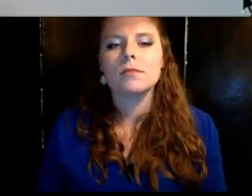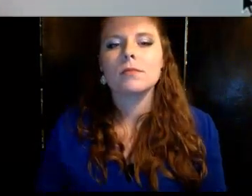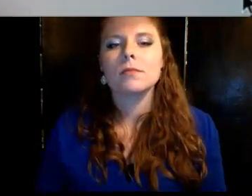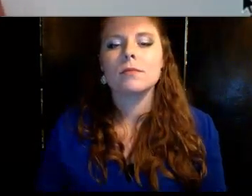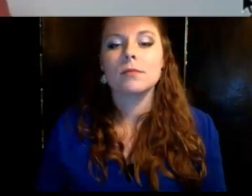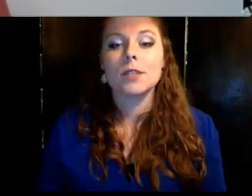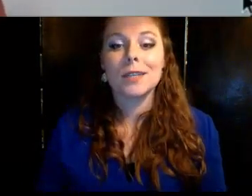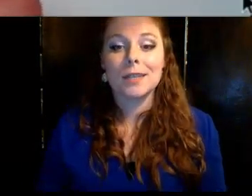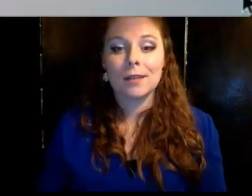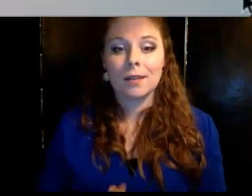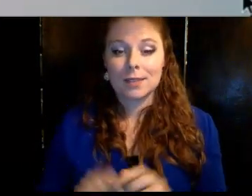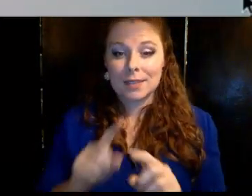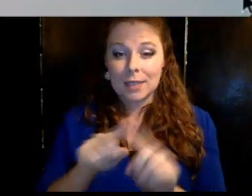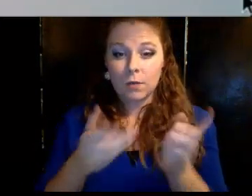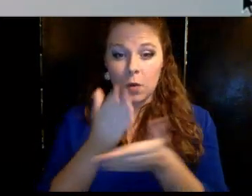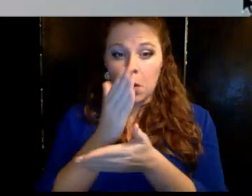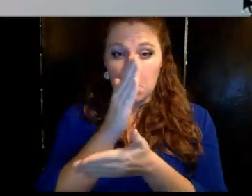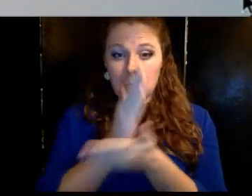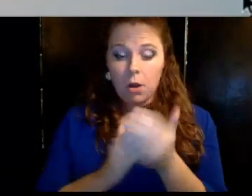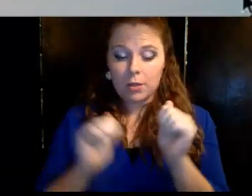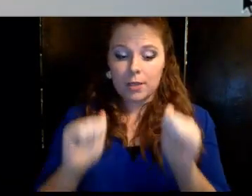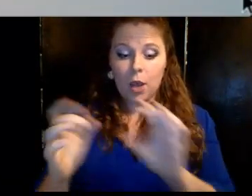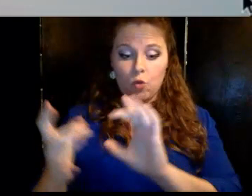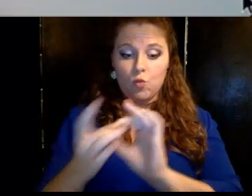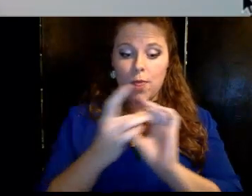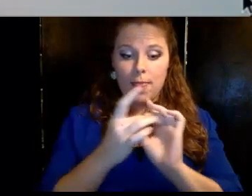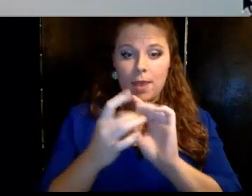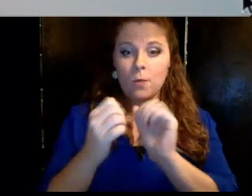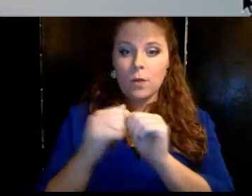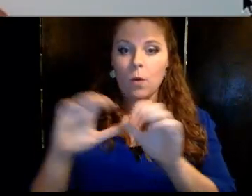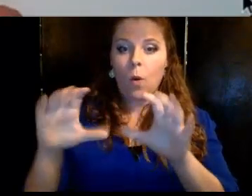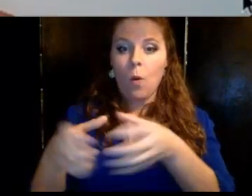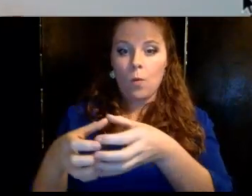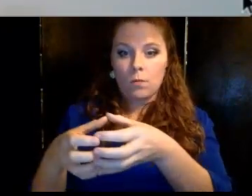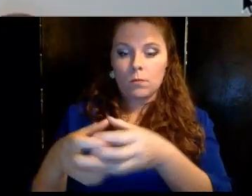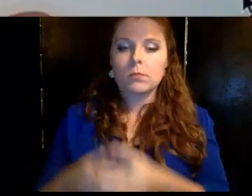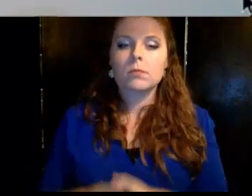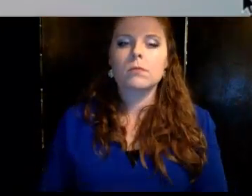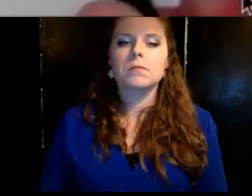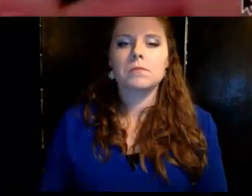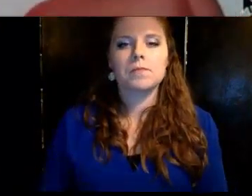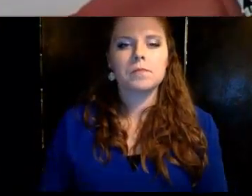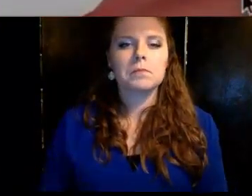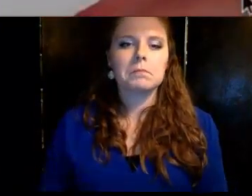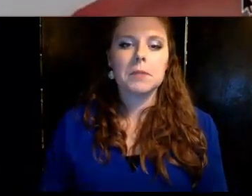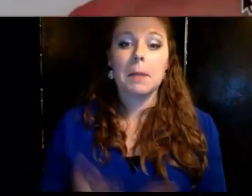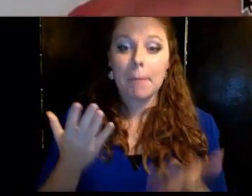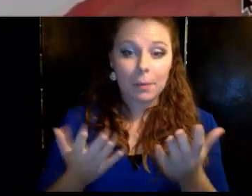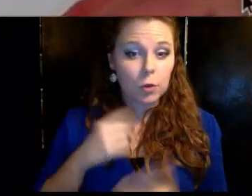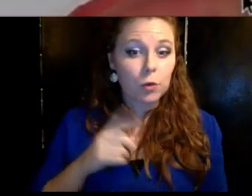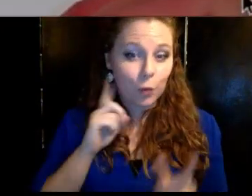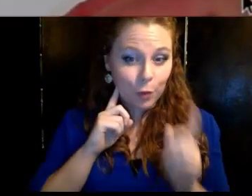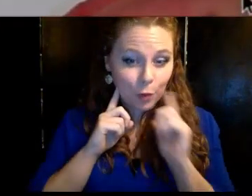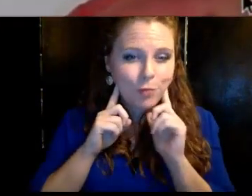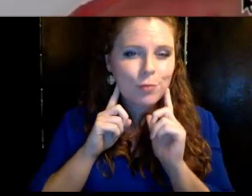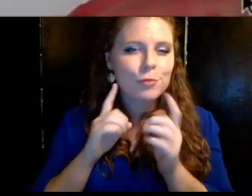the parts relate to the whole. So a lot of you guys probably have heard this